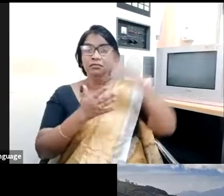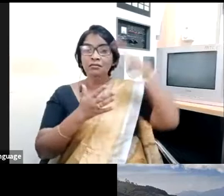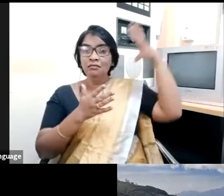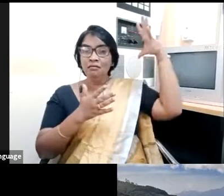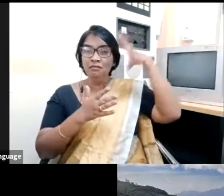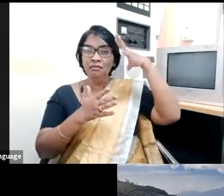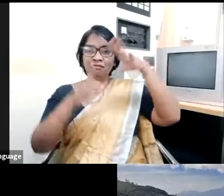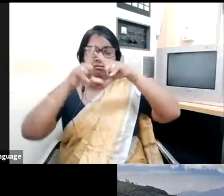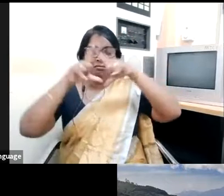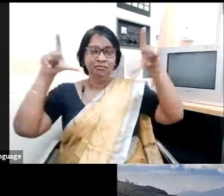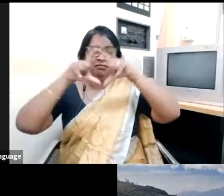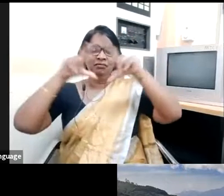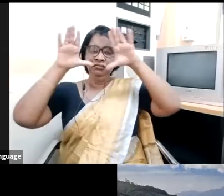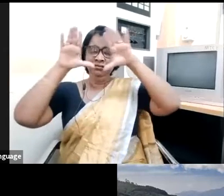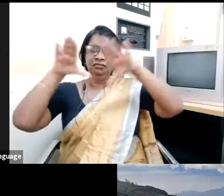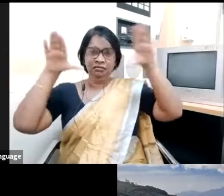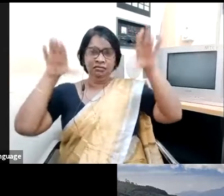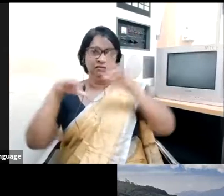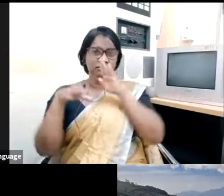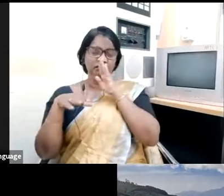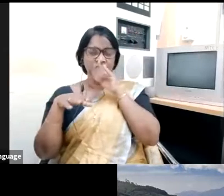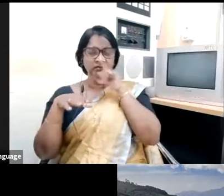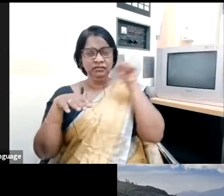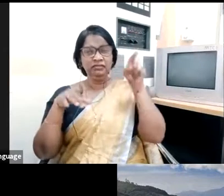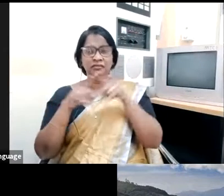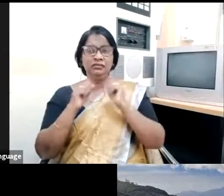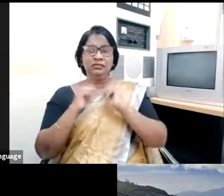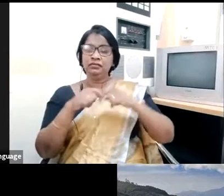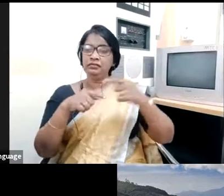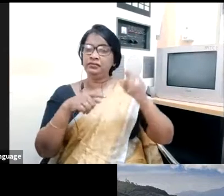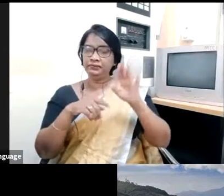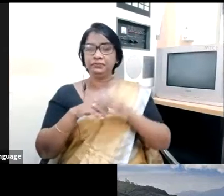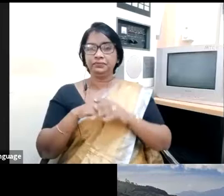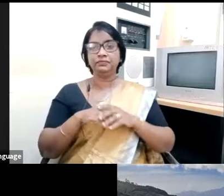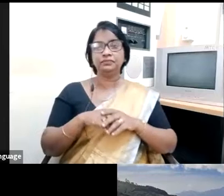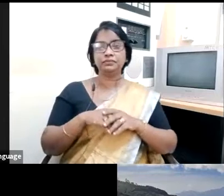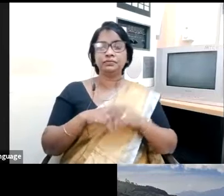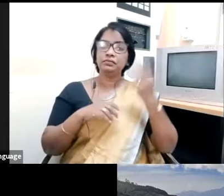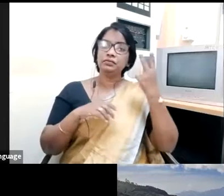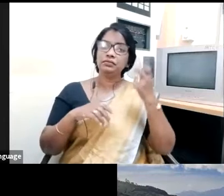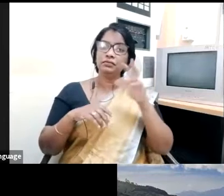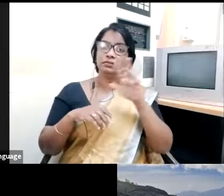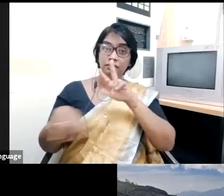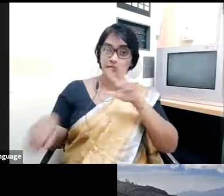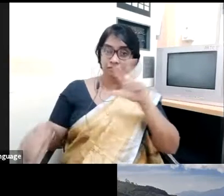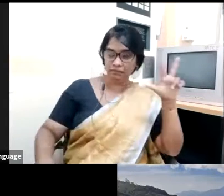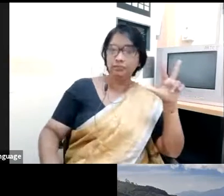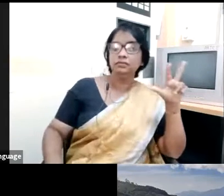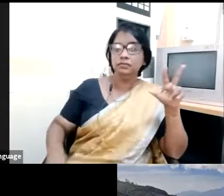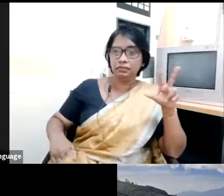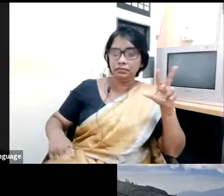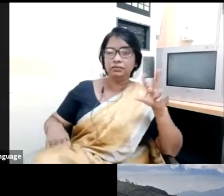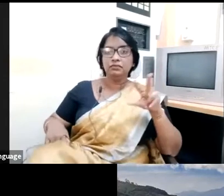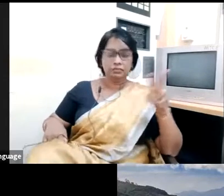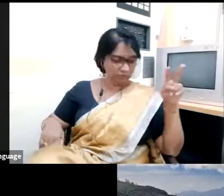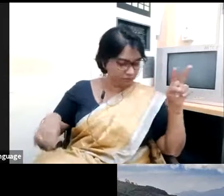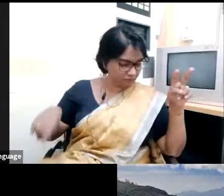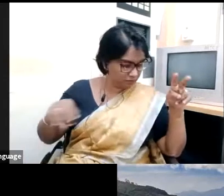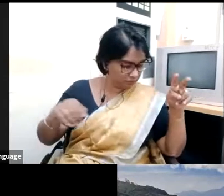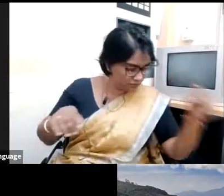work is ongoing. And in 2018, the Hilly's plantation sector committed to UN